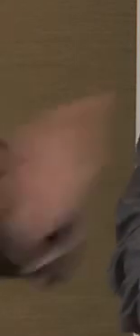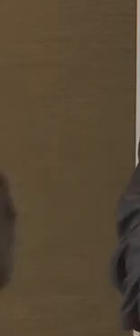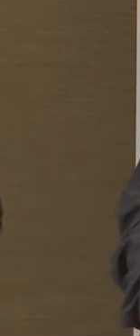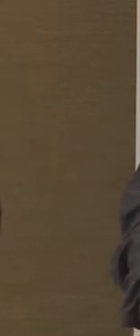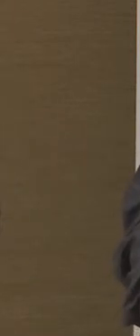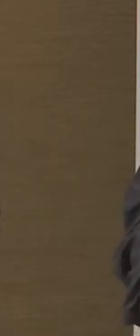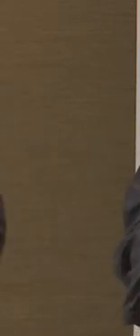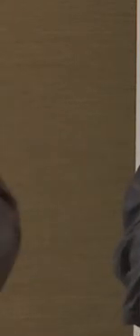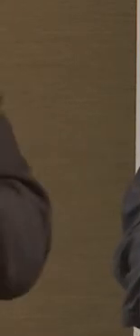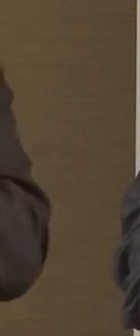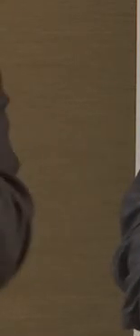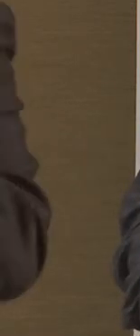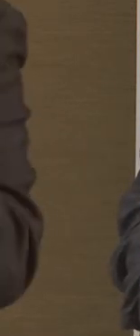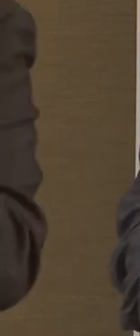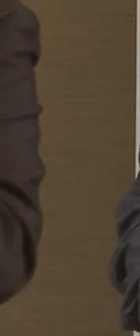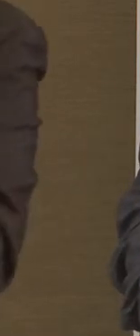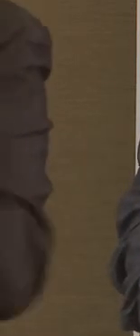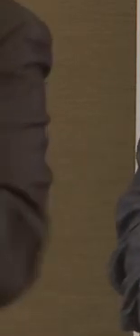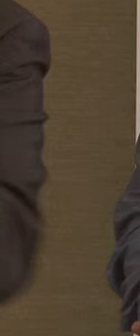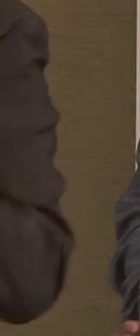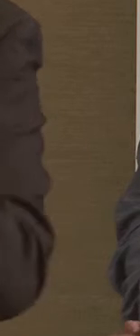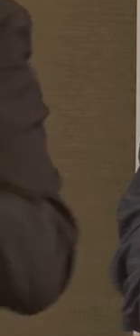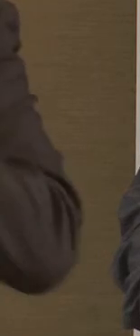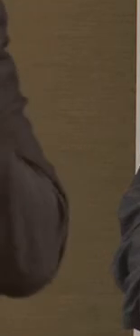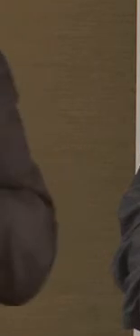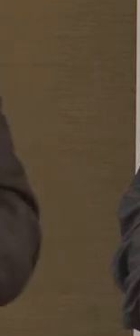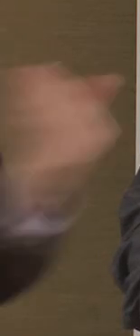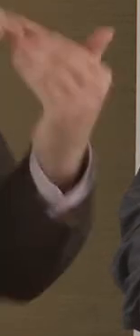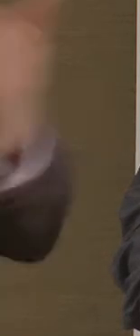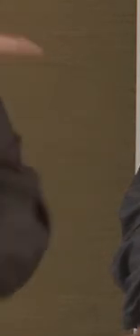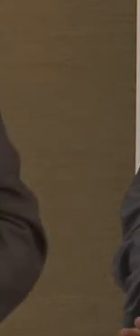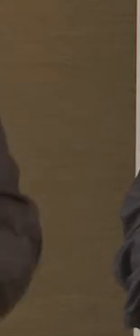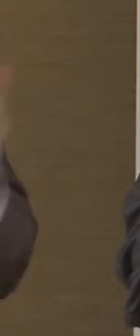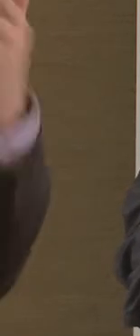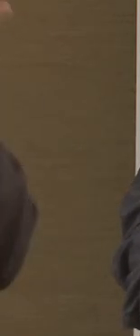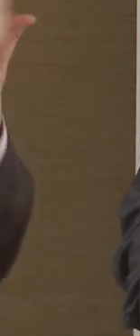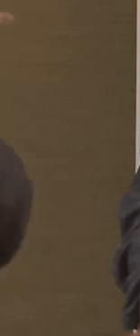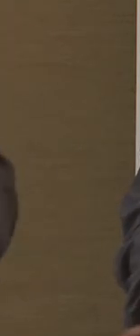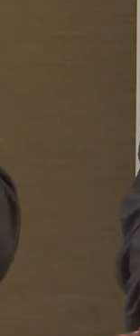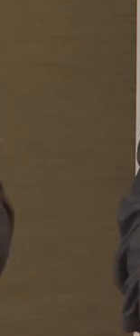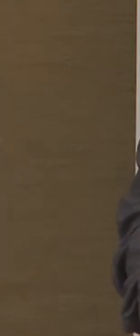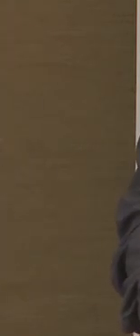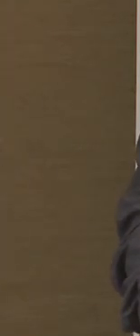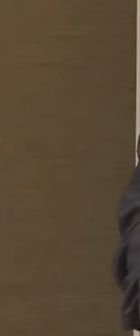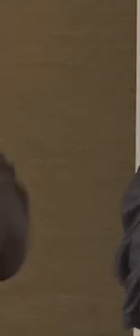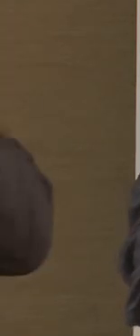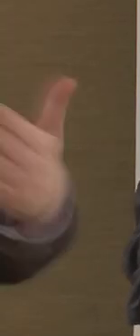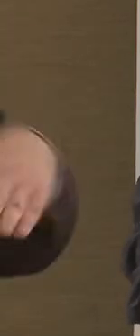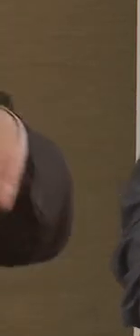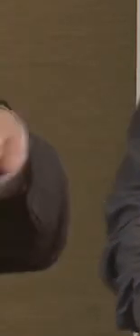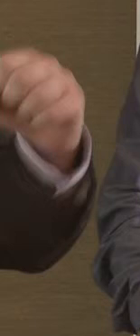designing our services to be as accessible as possible, you can deliver better services